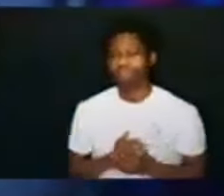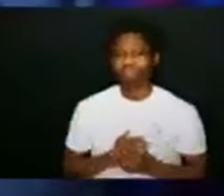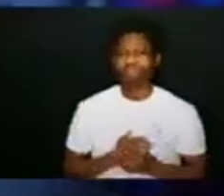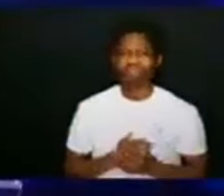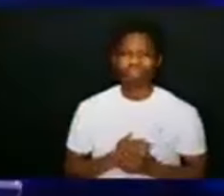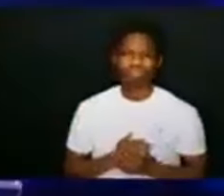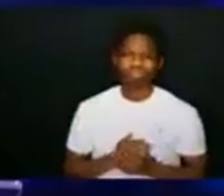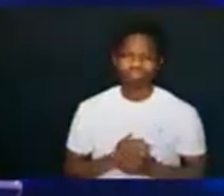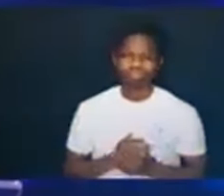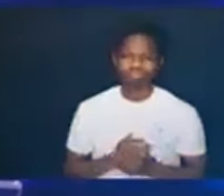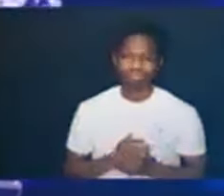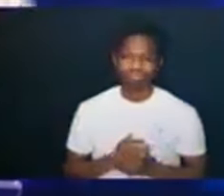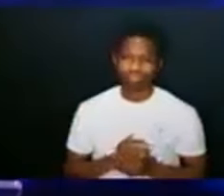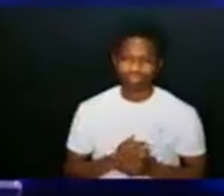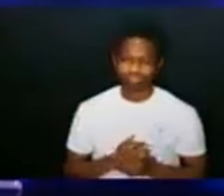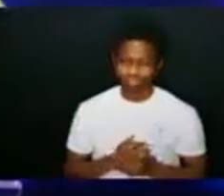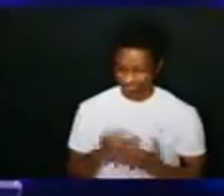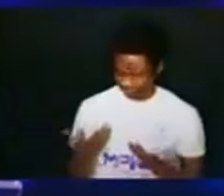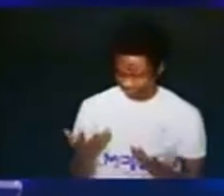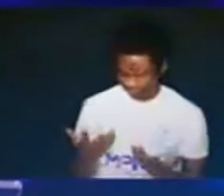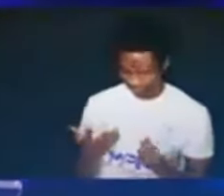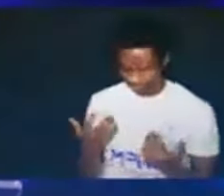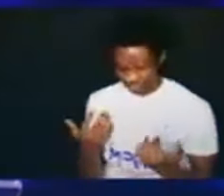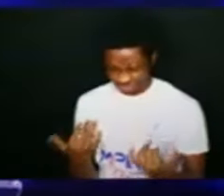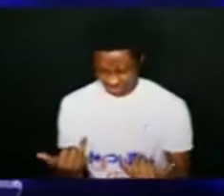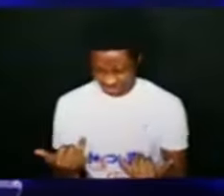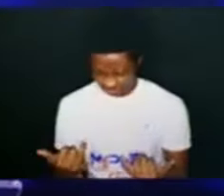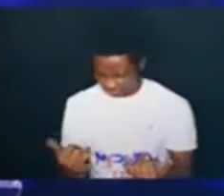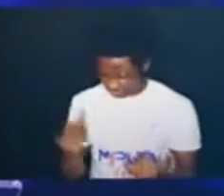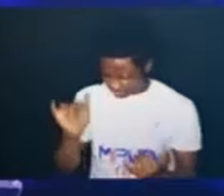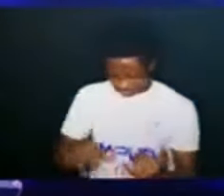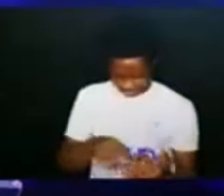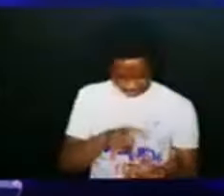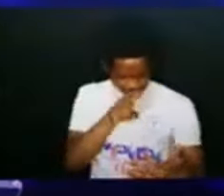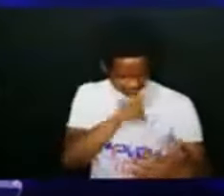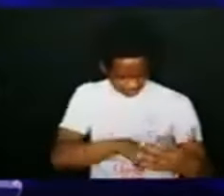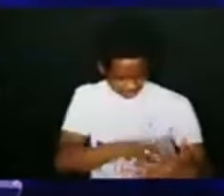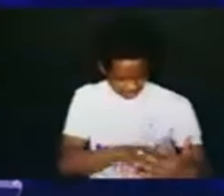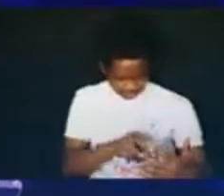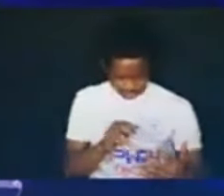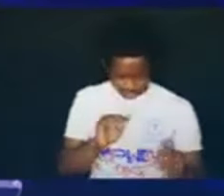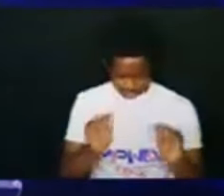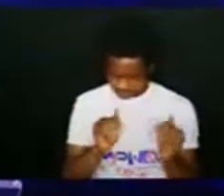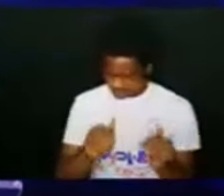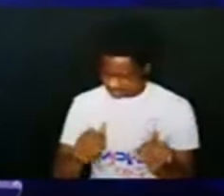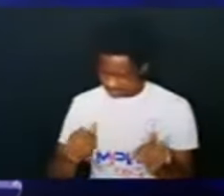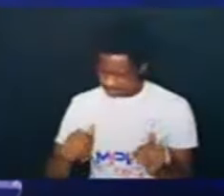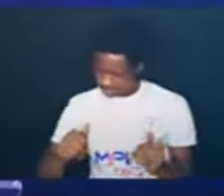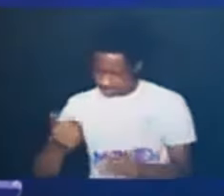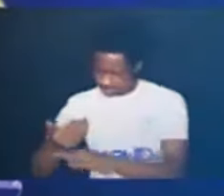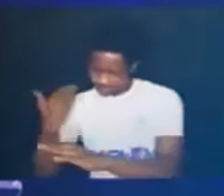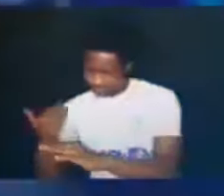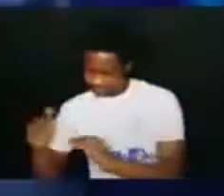esoneni. Now is this a contradiction? Okay, we ne ebo ebra na. Is